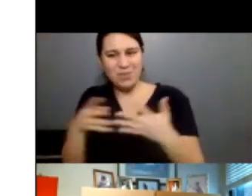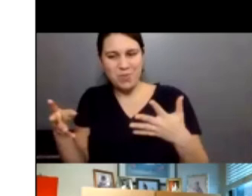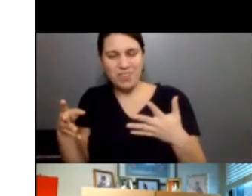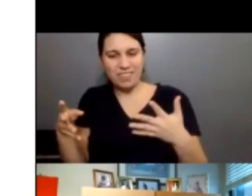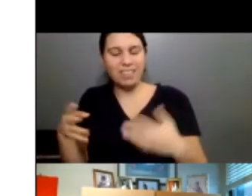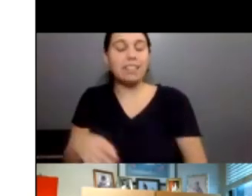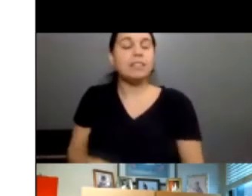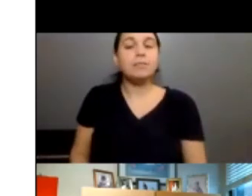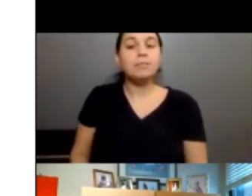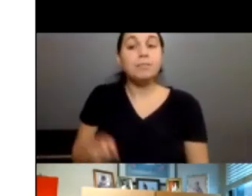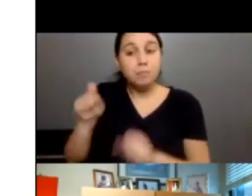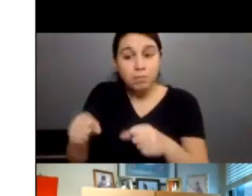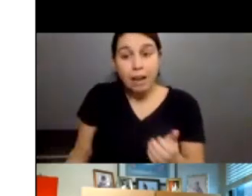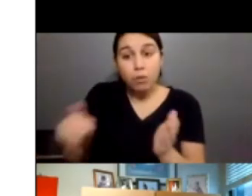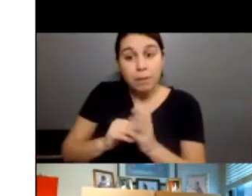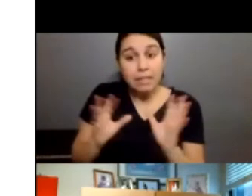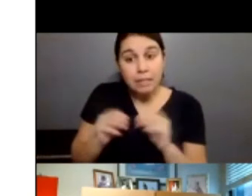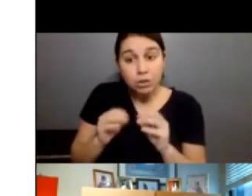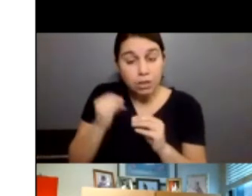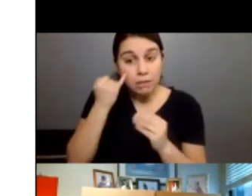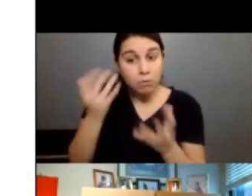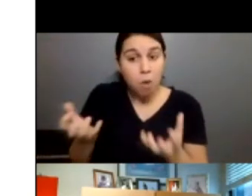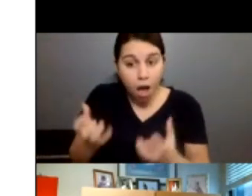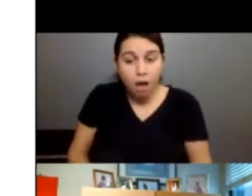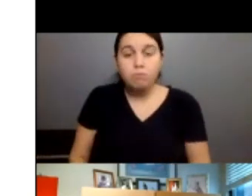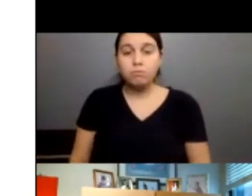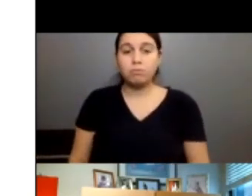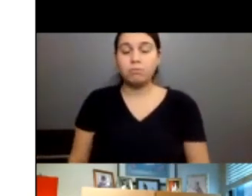also repeat sessions after sessions again.